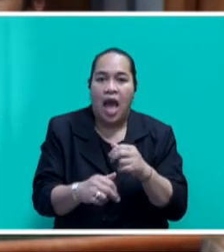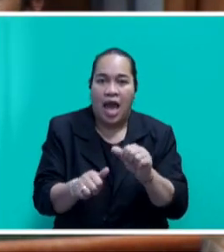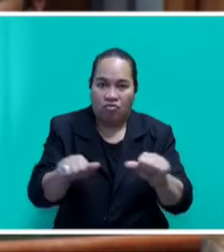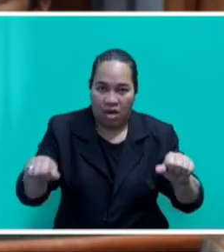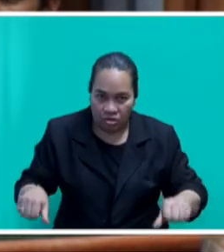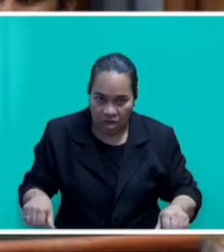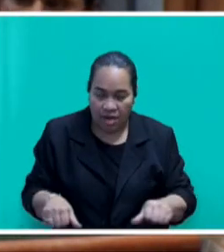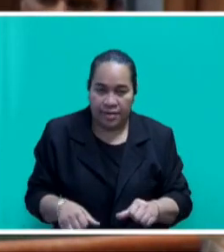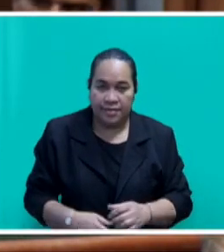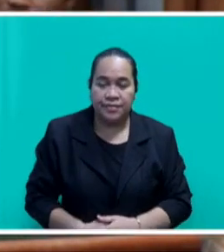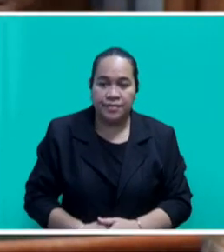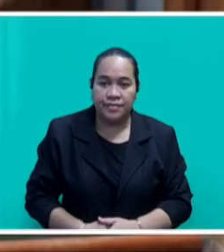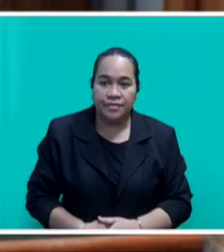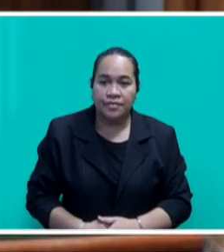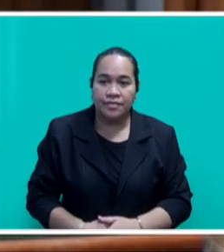However,